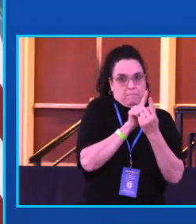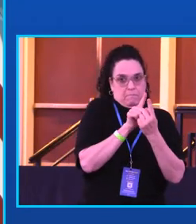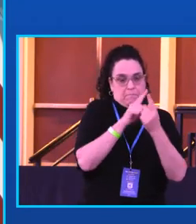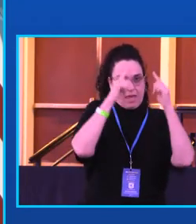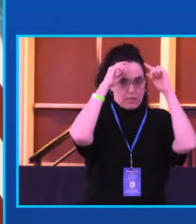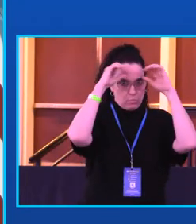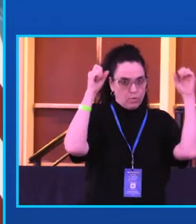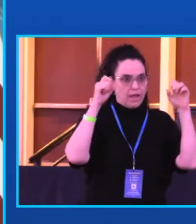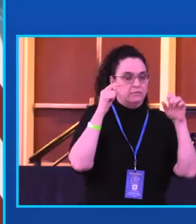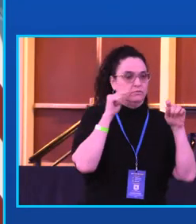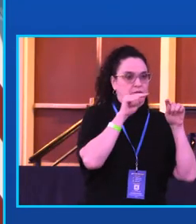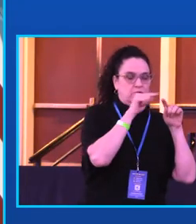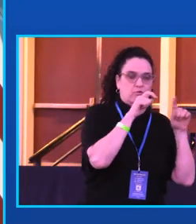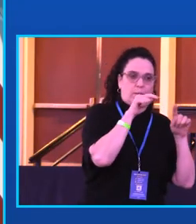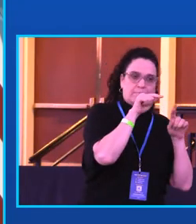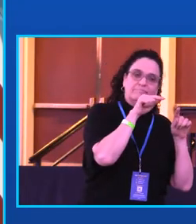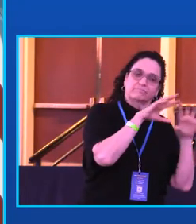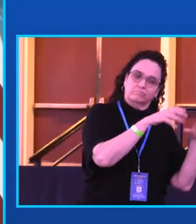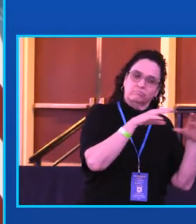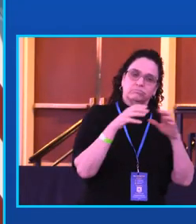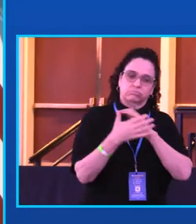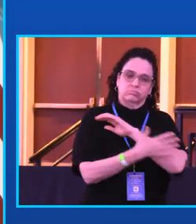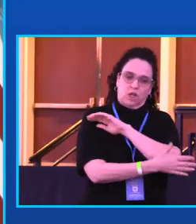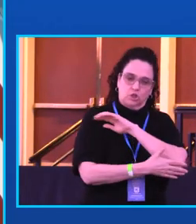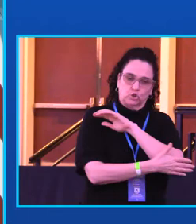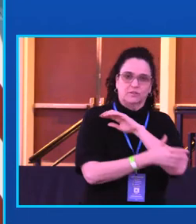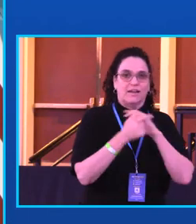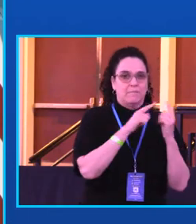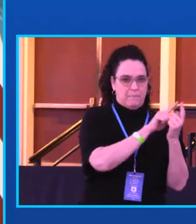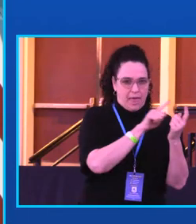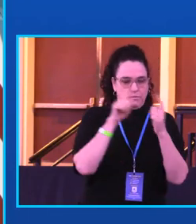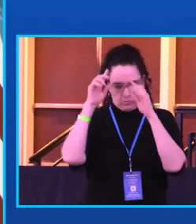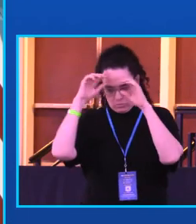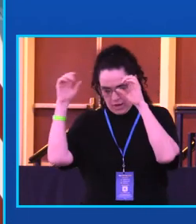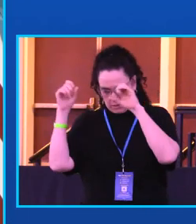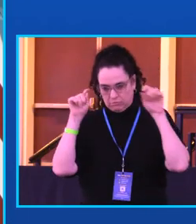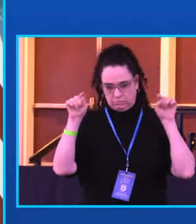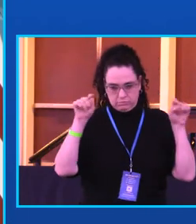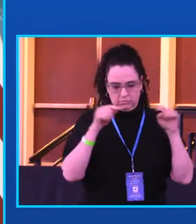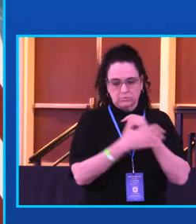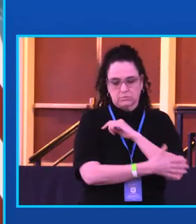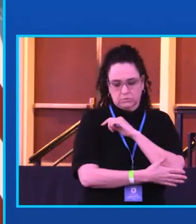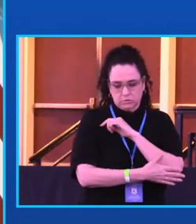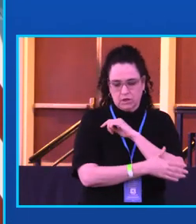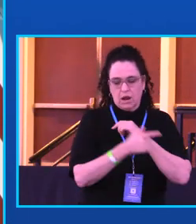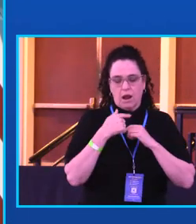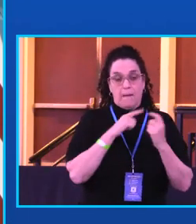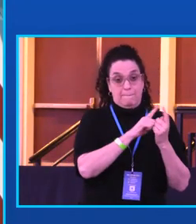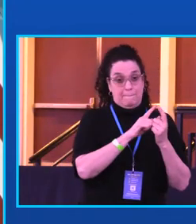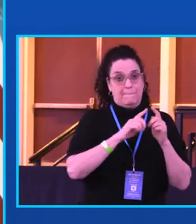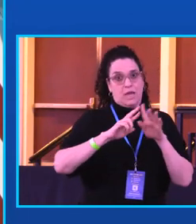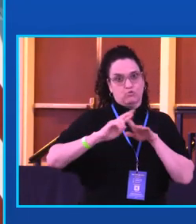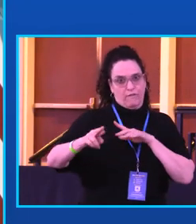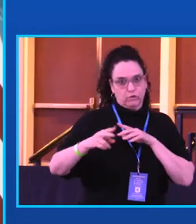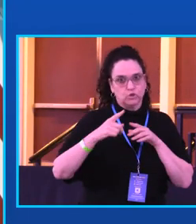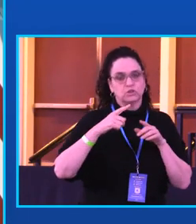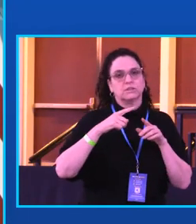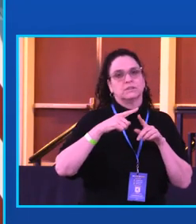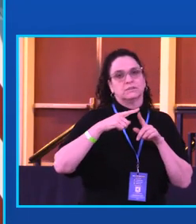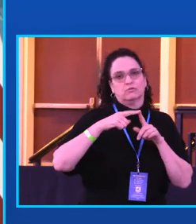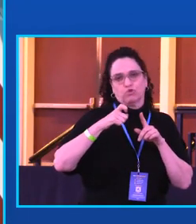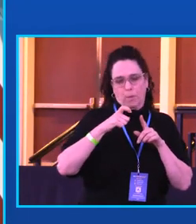of both nations, and I met with refugees from Ukraine, some of who